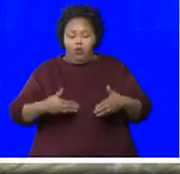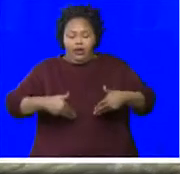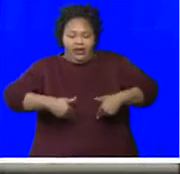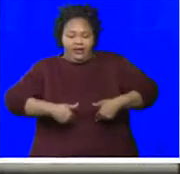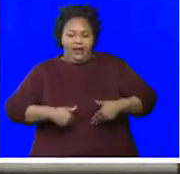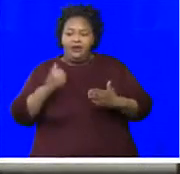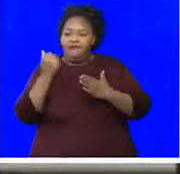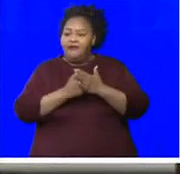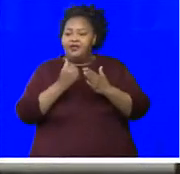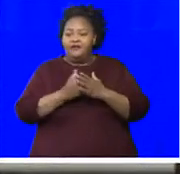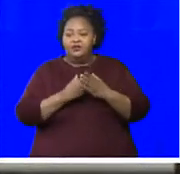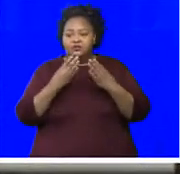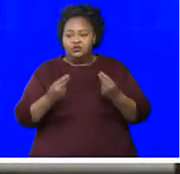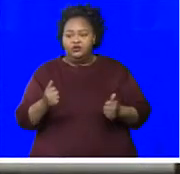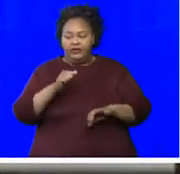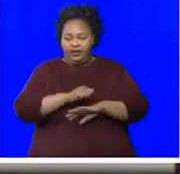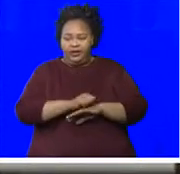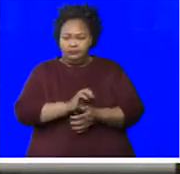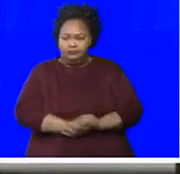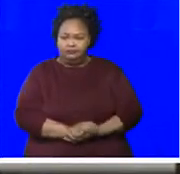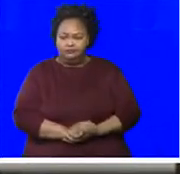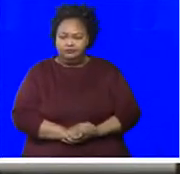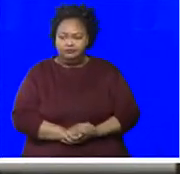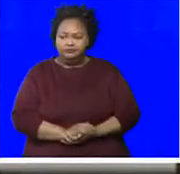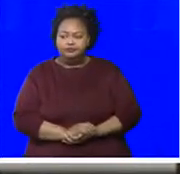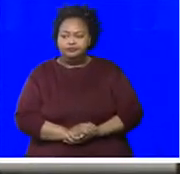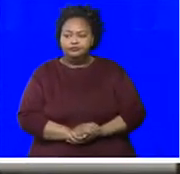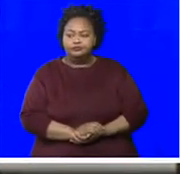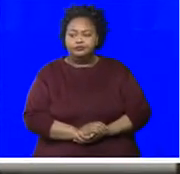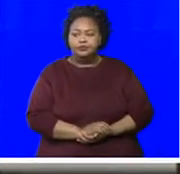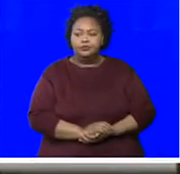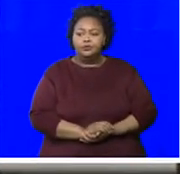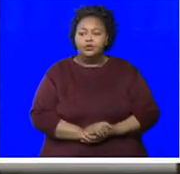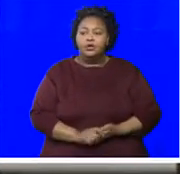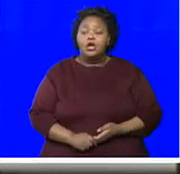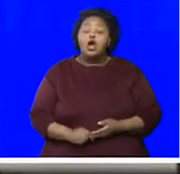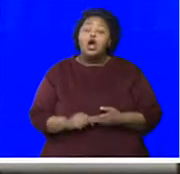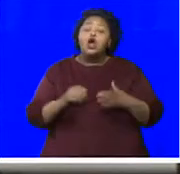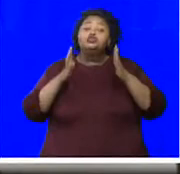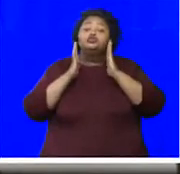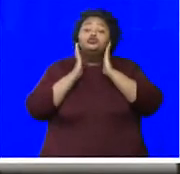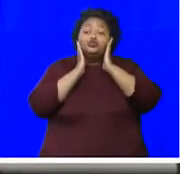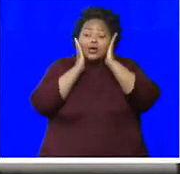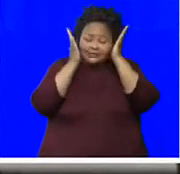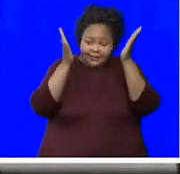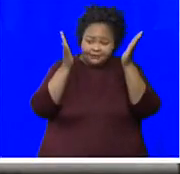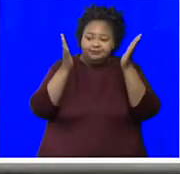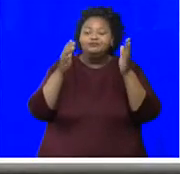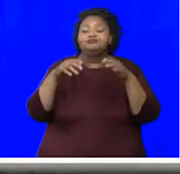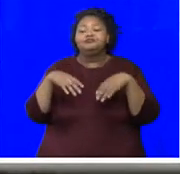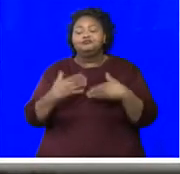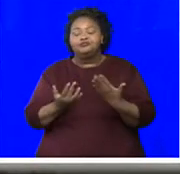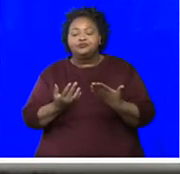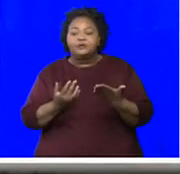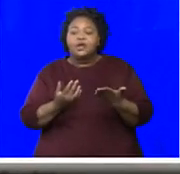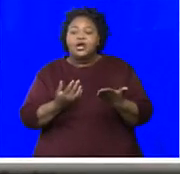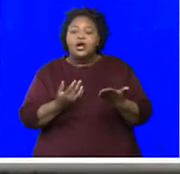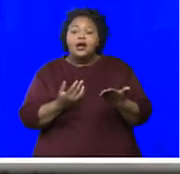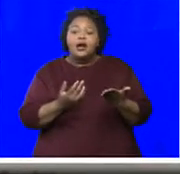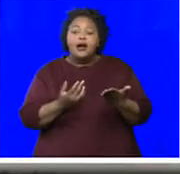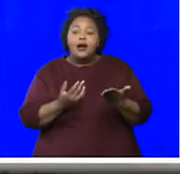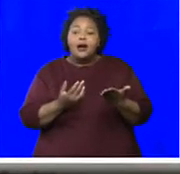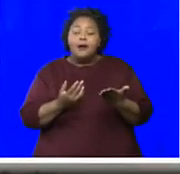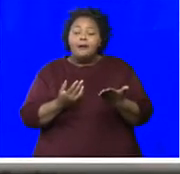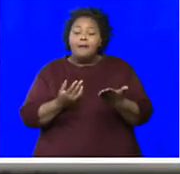Strategy. The government of Eswatini formulated its Zero Hunger Strategy as a programmatic